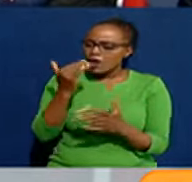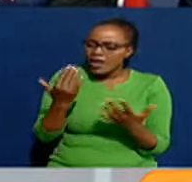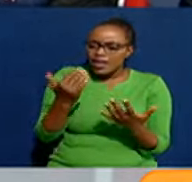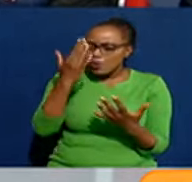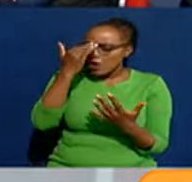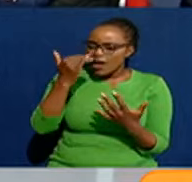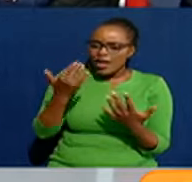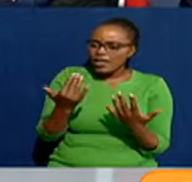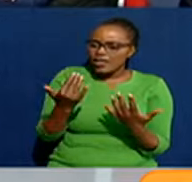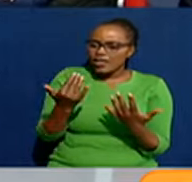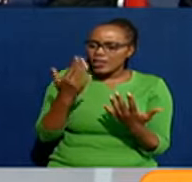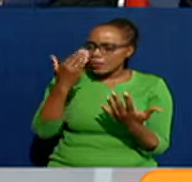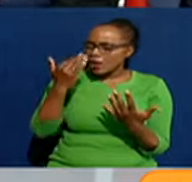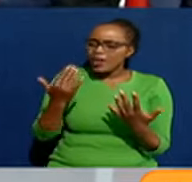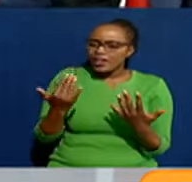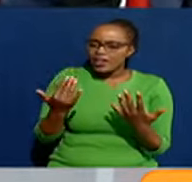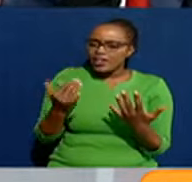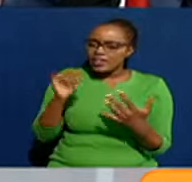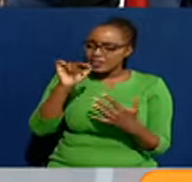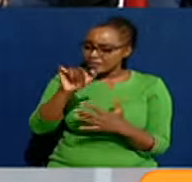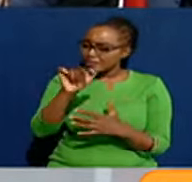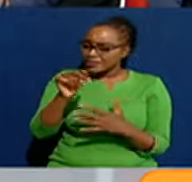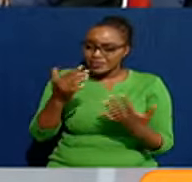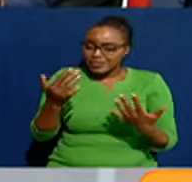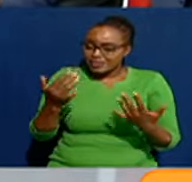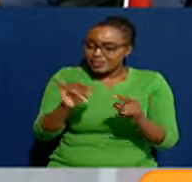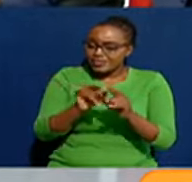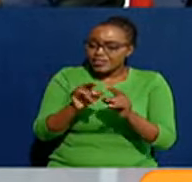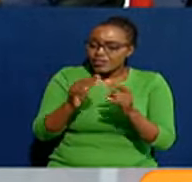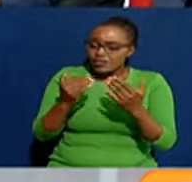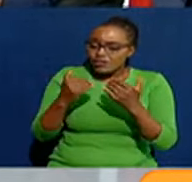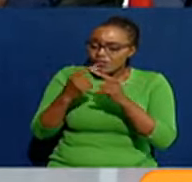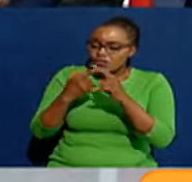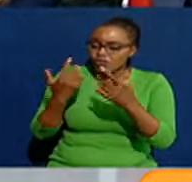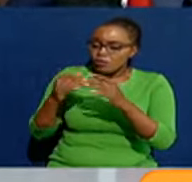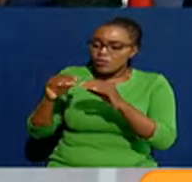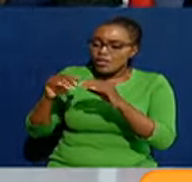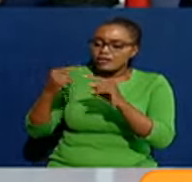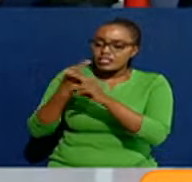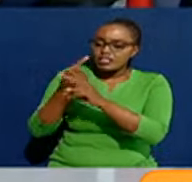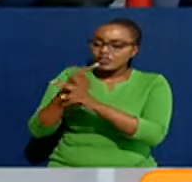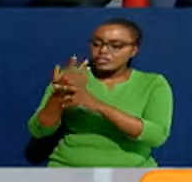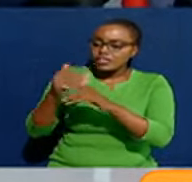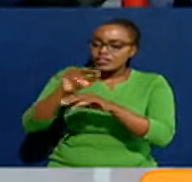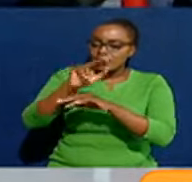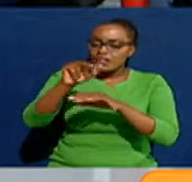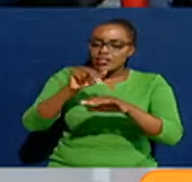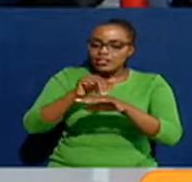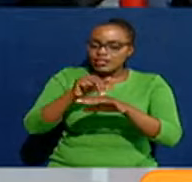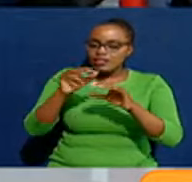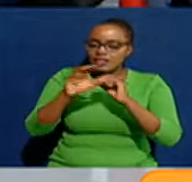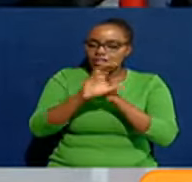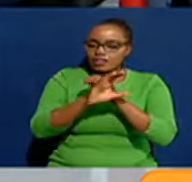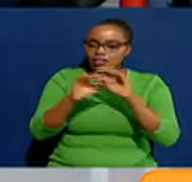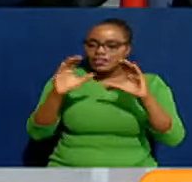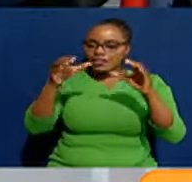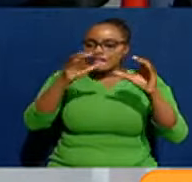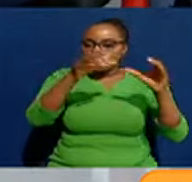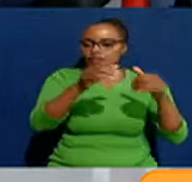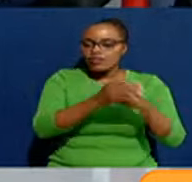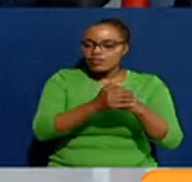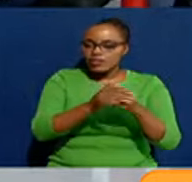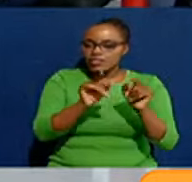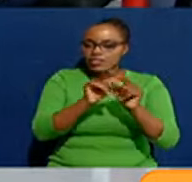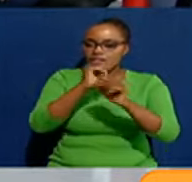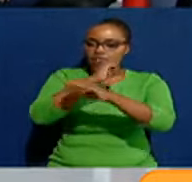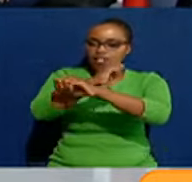why? Yeah. That would be. Is it pressure from multinationals, maybe? Is there pressure? And our colleagues should not be